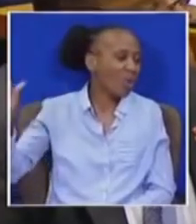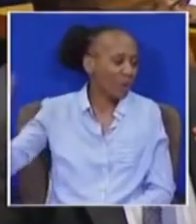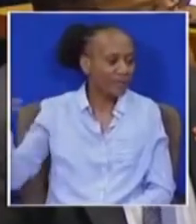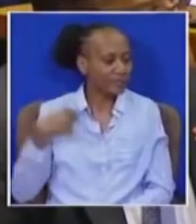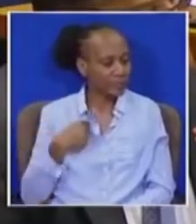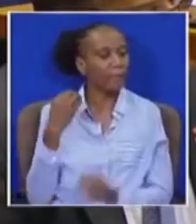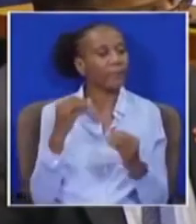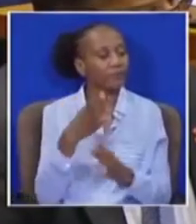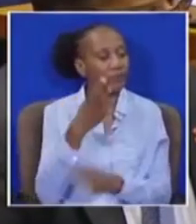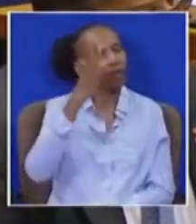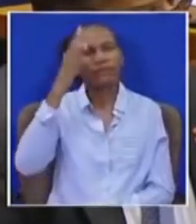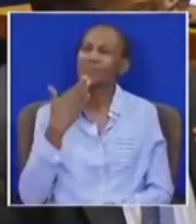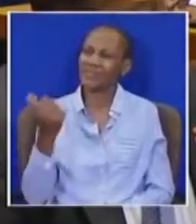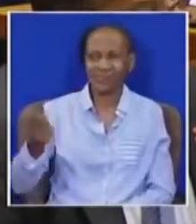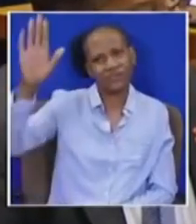Please, Speaker.